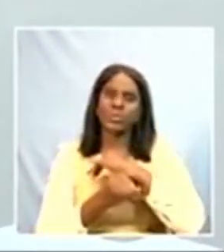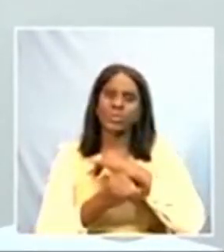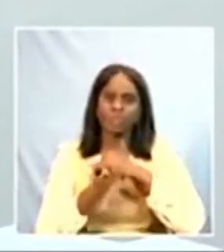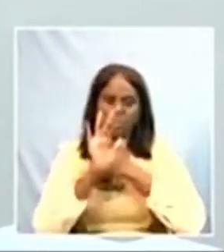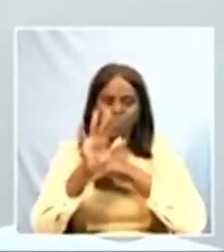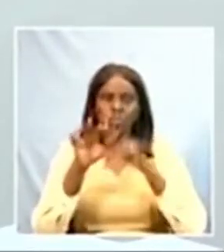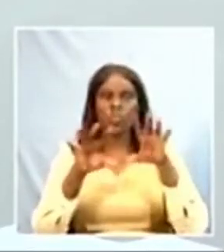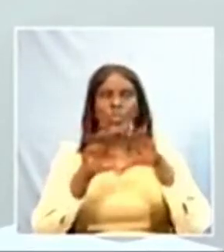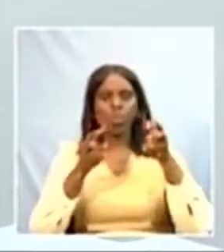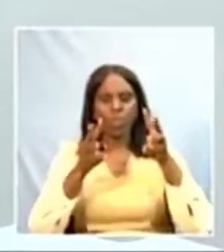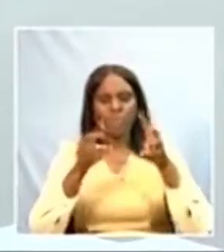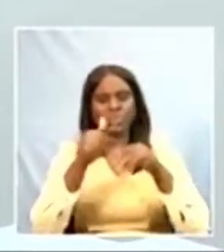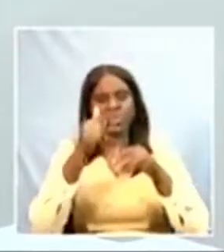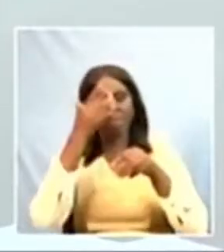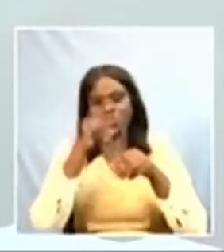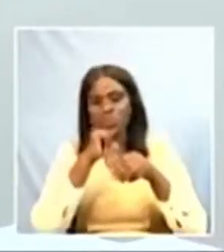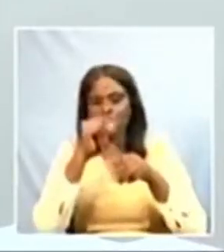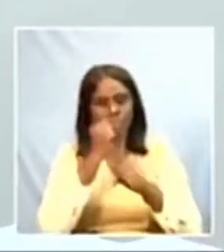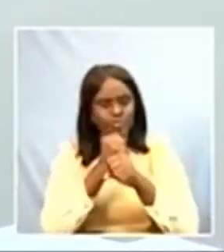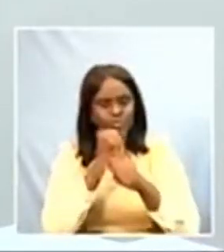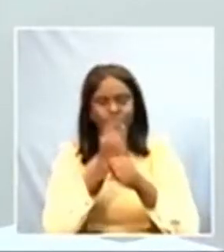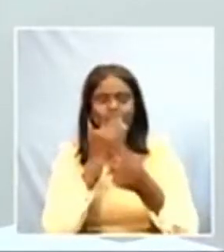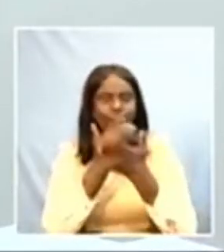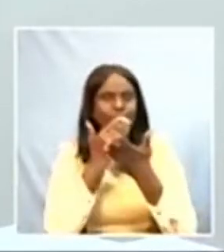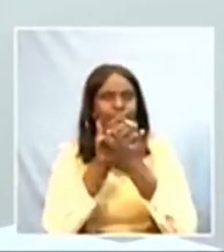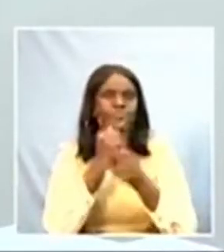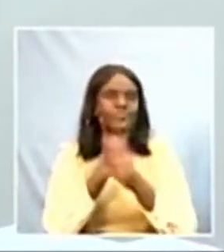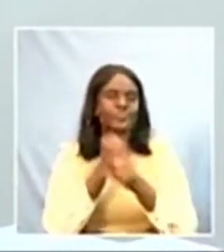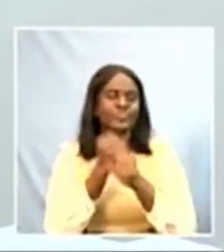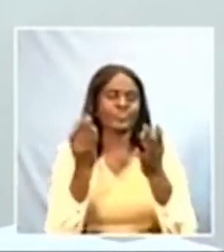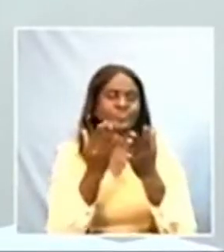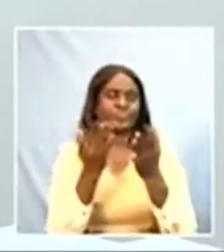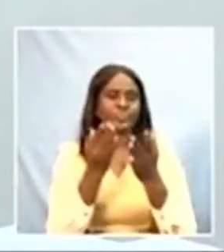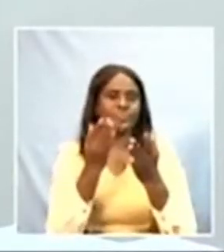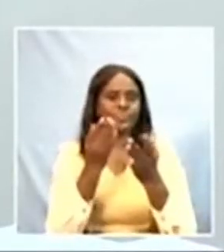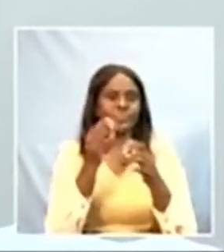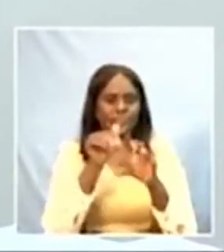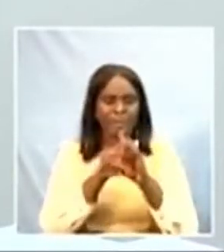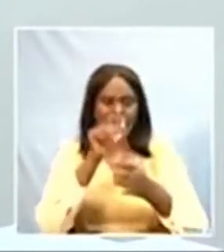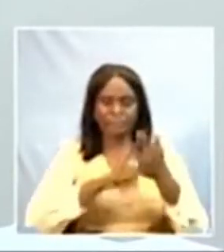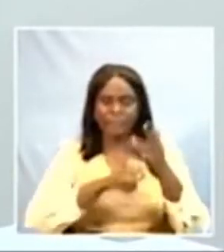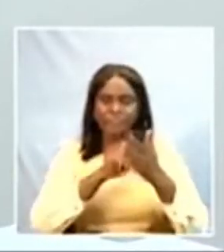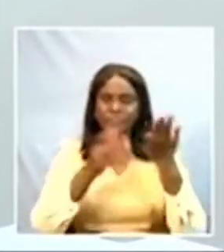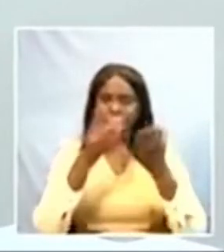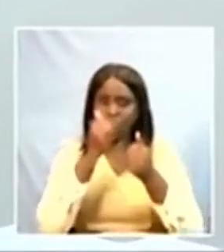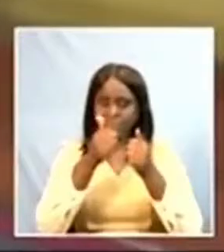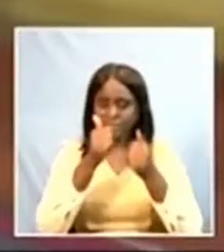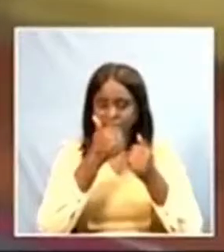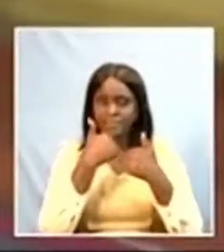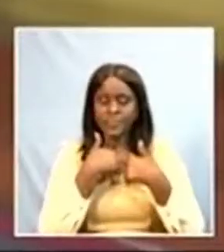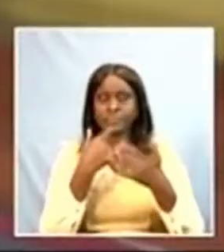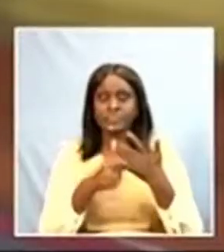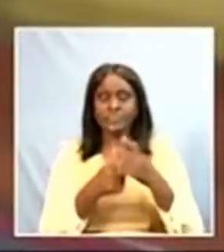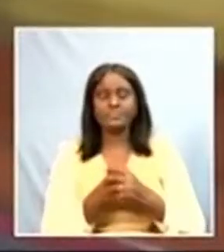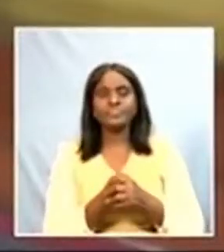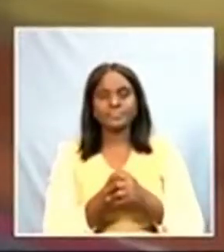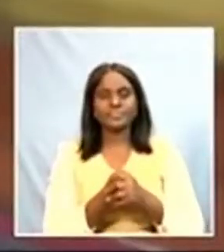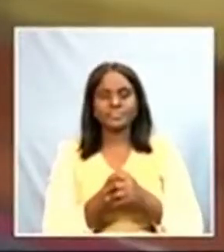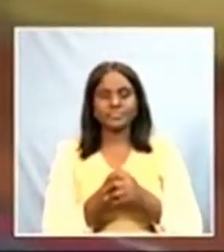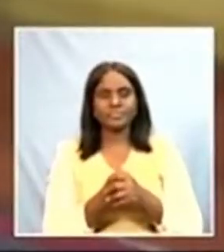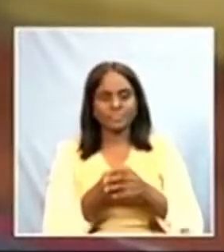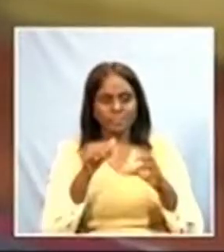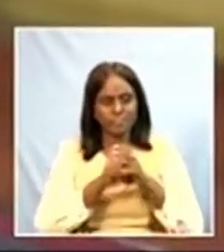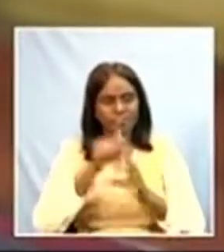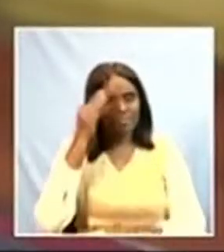of the terrain. You did not do a good job in the costing, because you should have taken